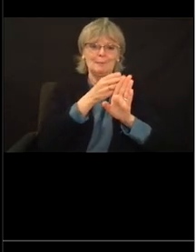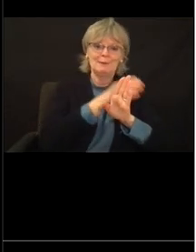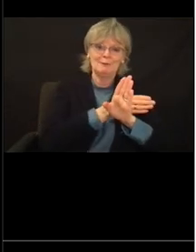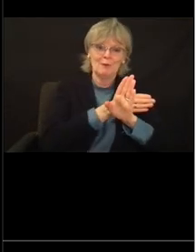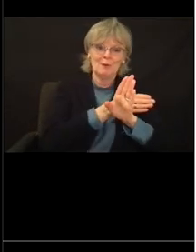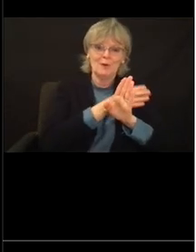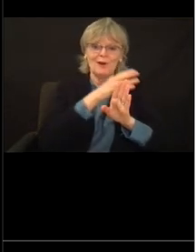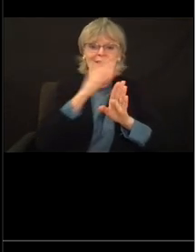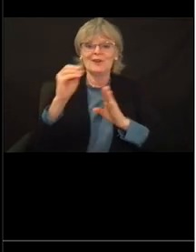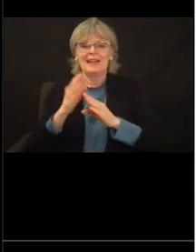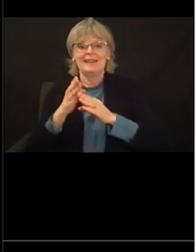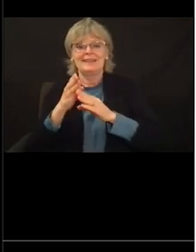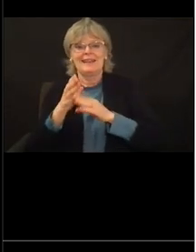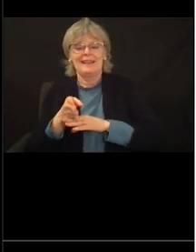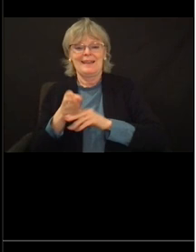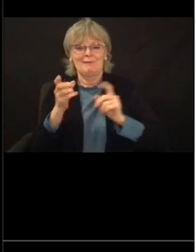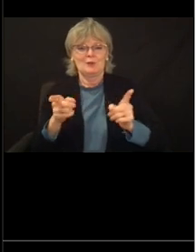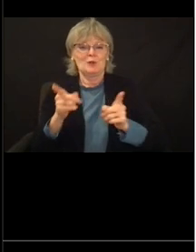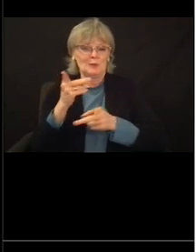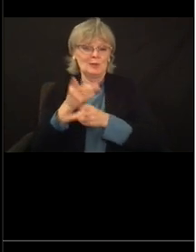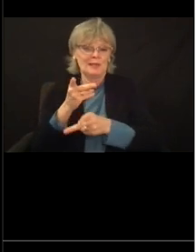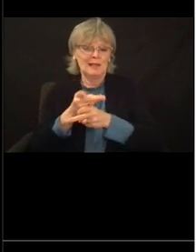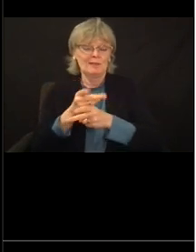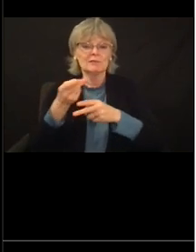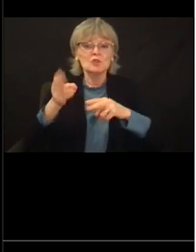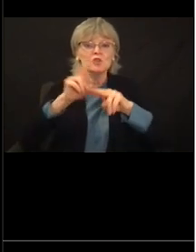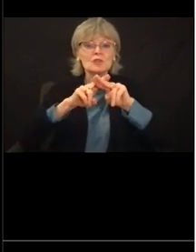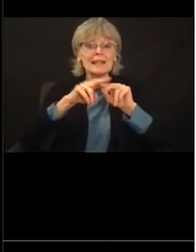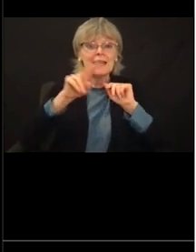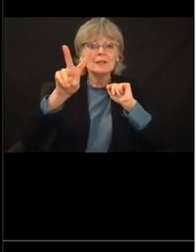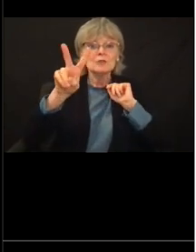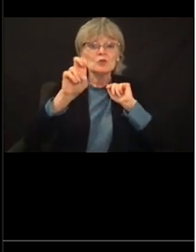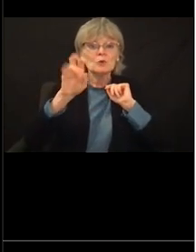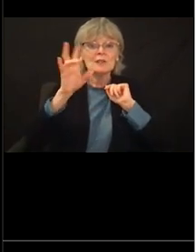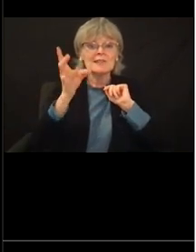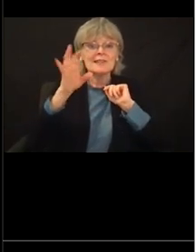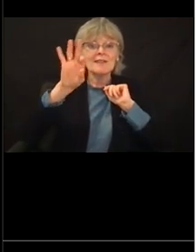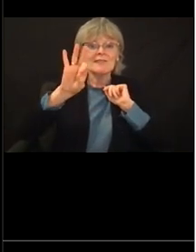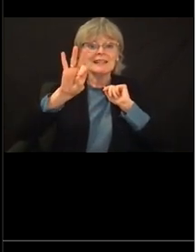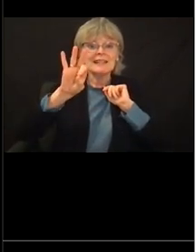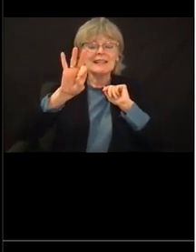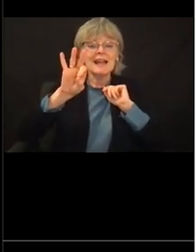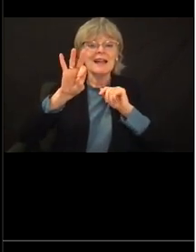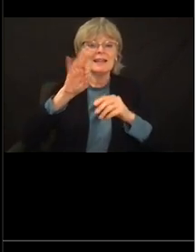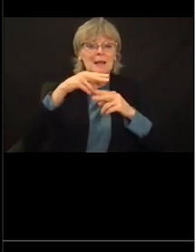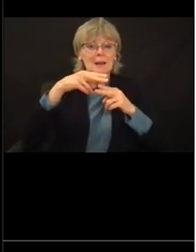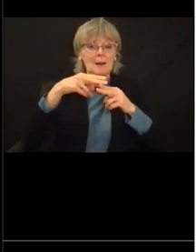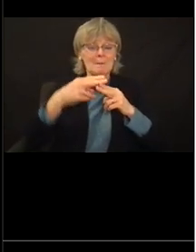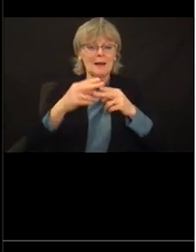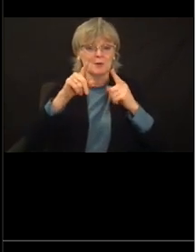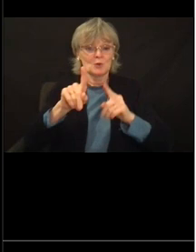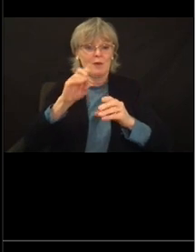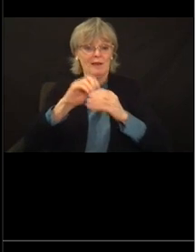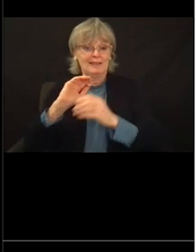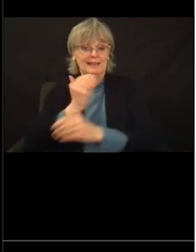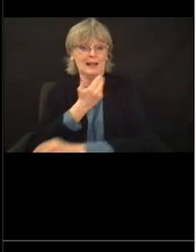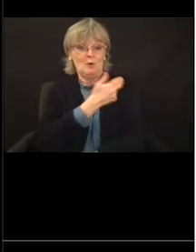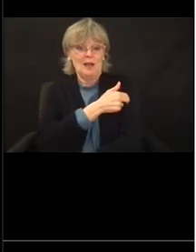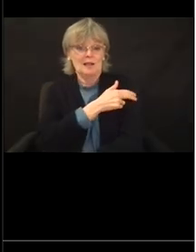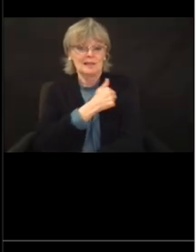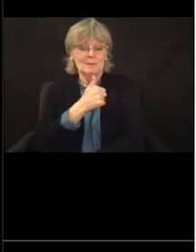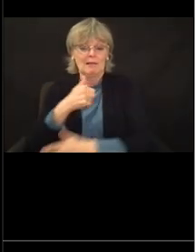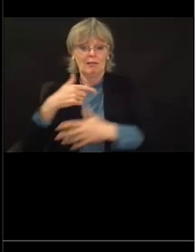after. So she gained 279 pounds while she was in care at our hospital. And she was so large